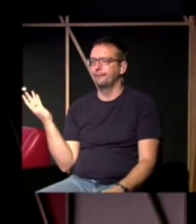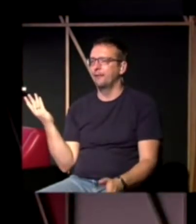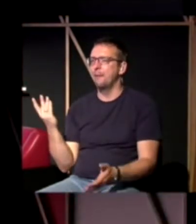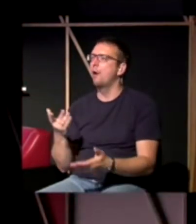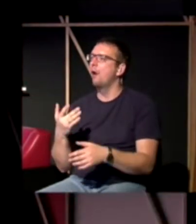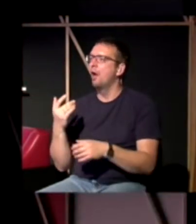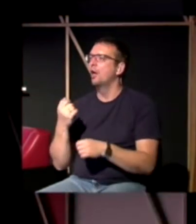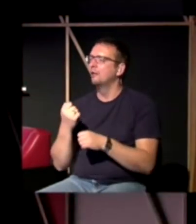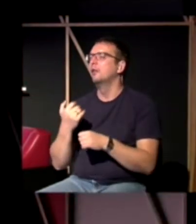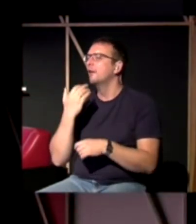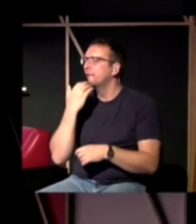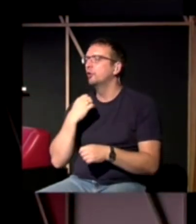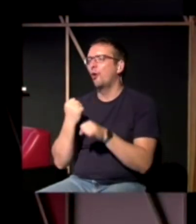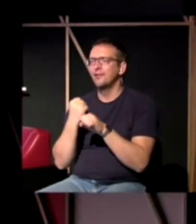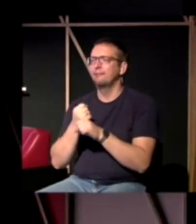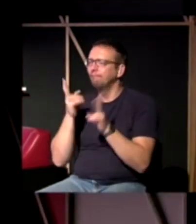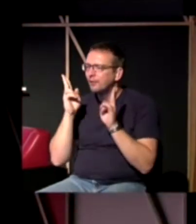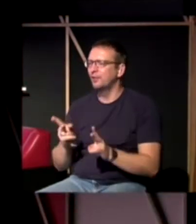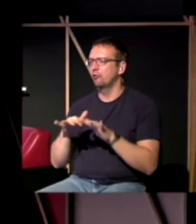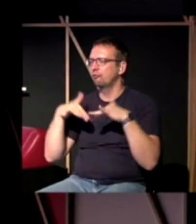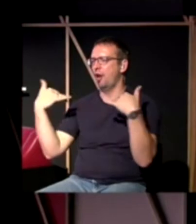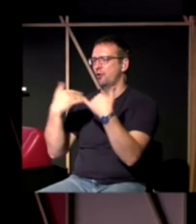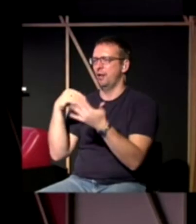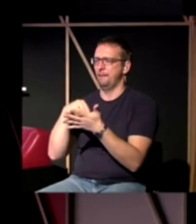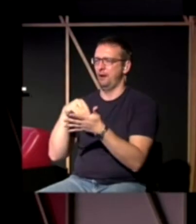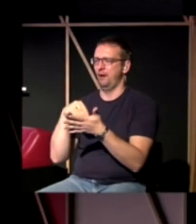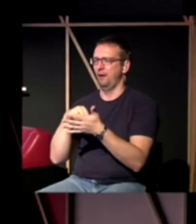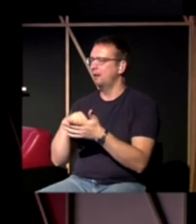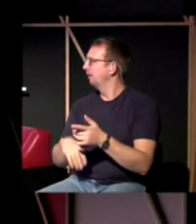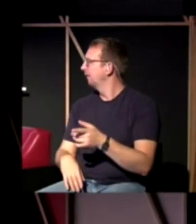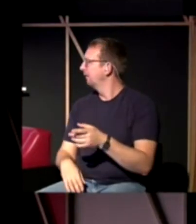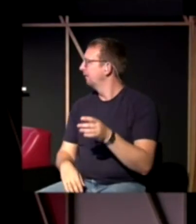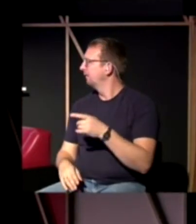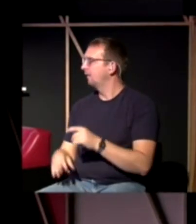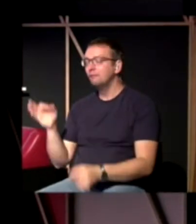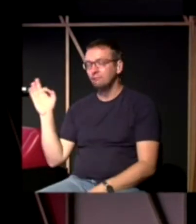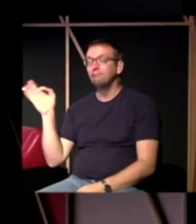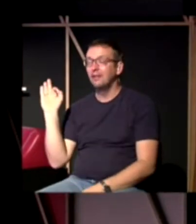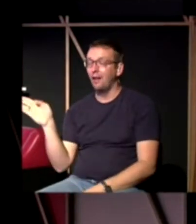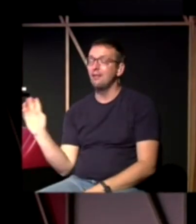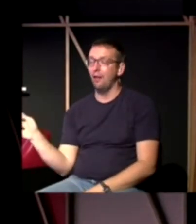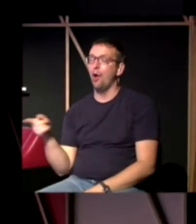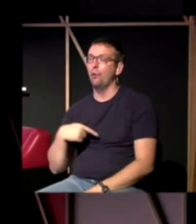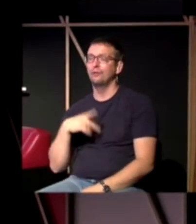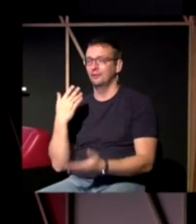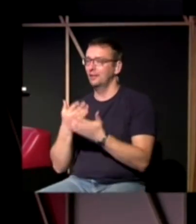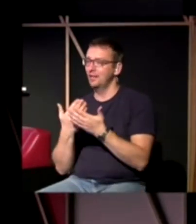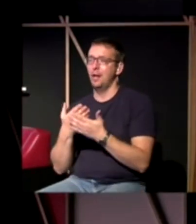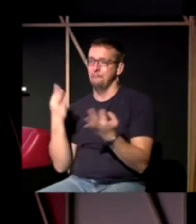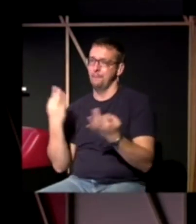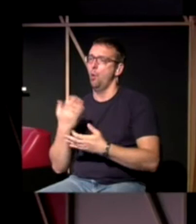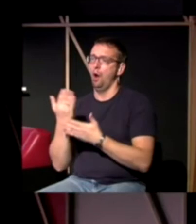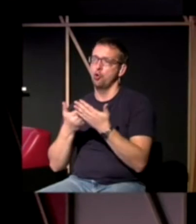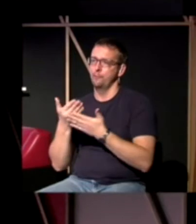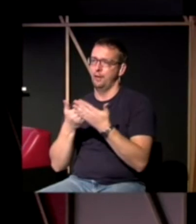of training, and it's important that the audio descriptive commentators provide this high level to help partially sighted and blind fans to understand what's actually